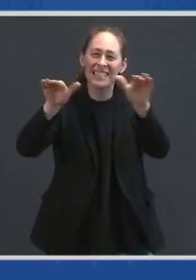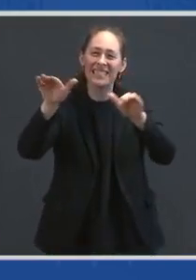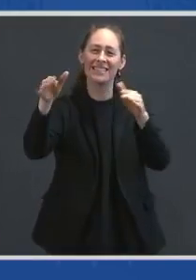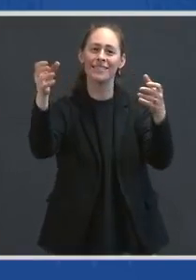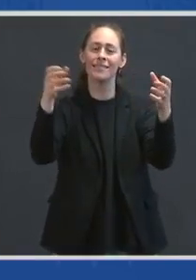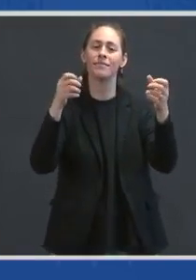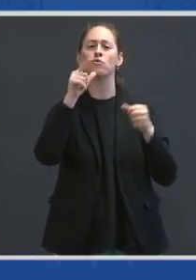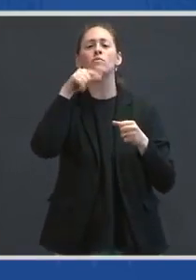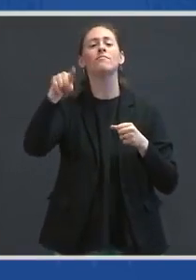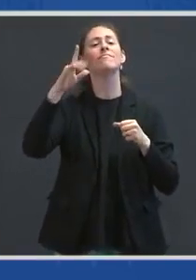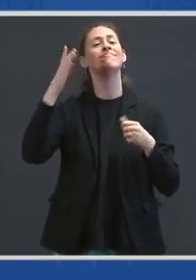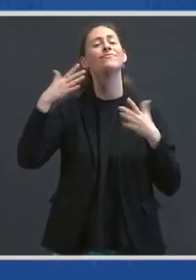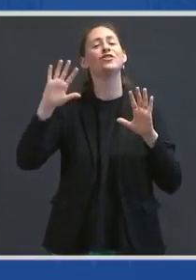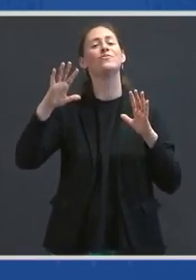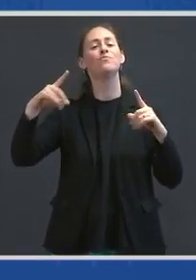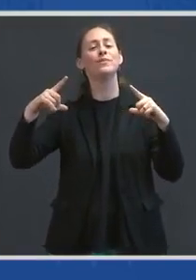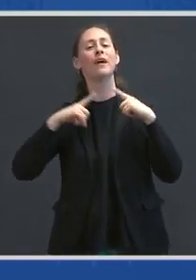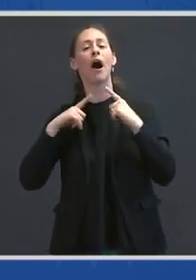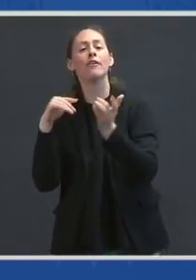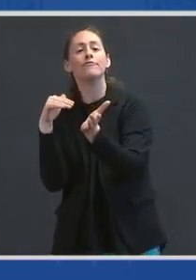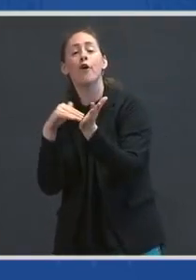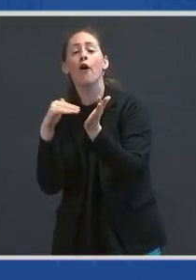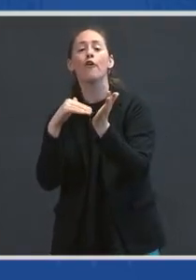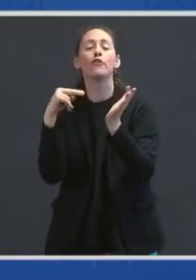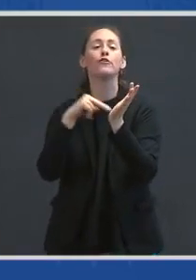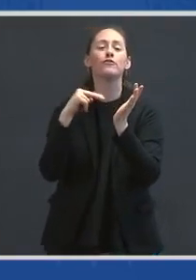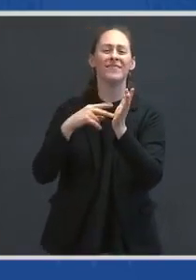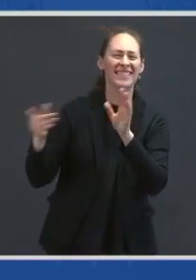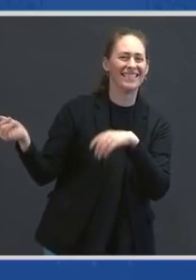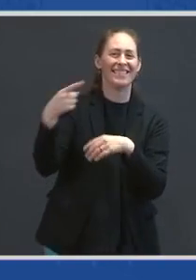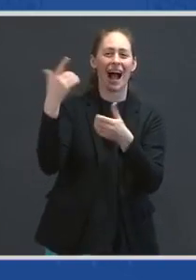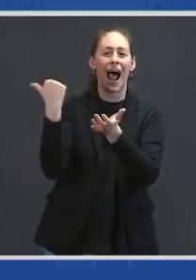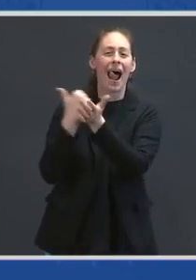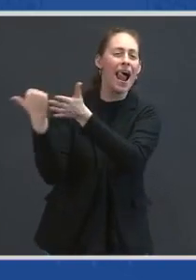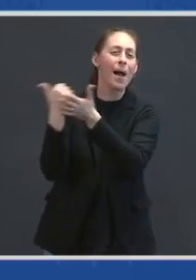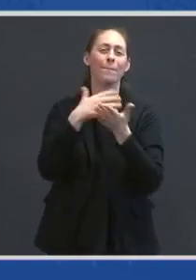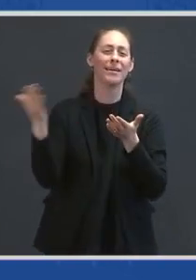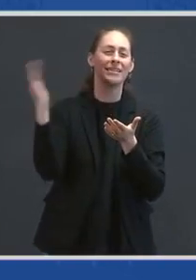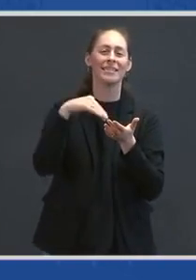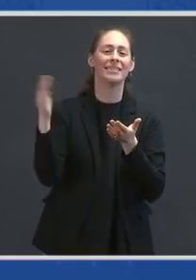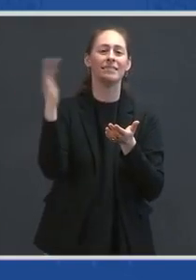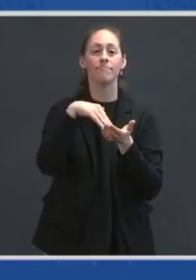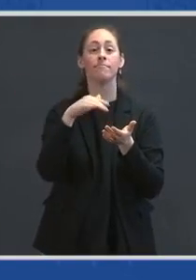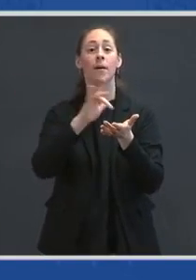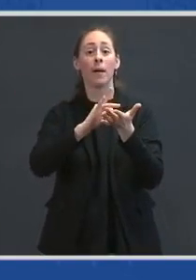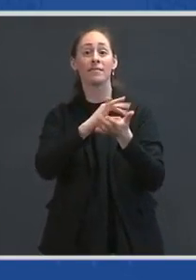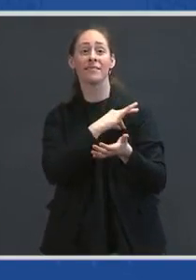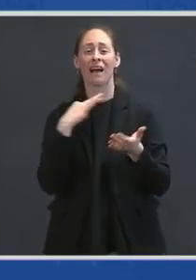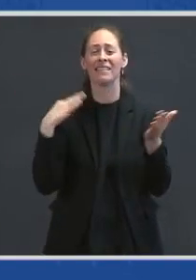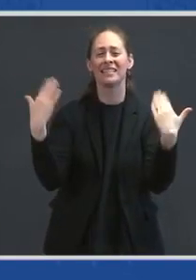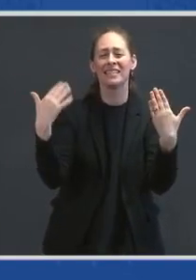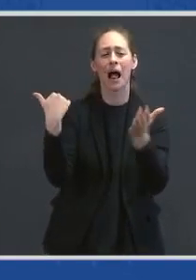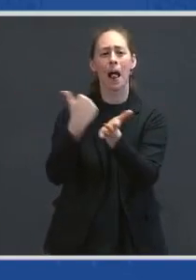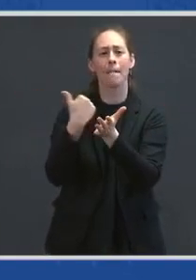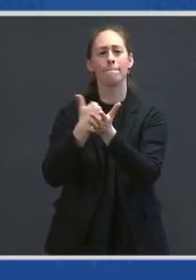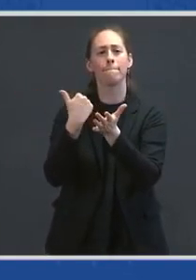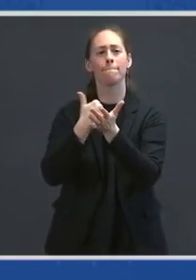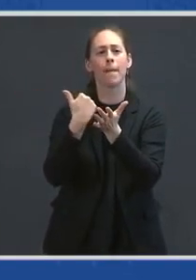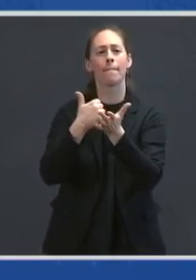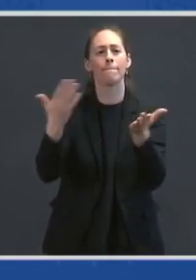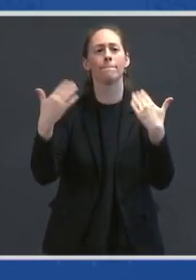than 1,500 medical personnel you see during national disasters from the Federal